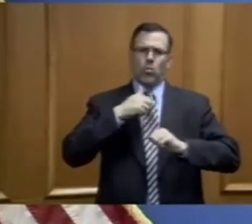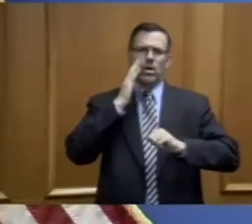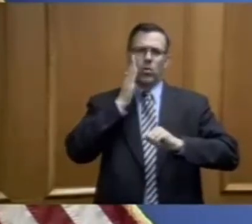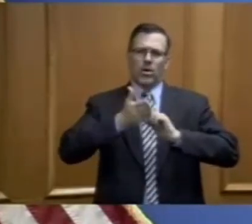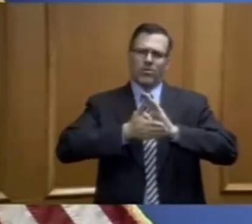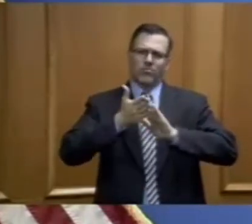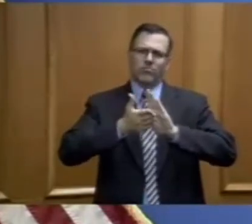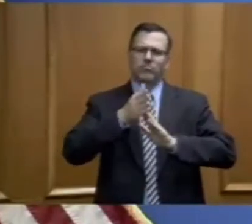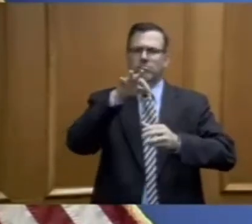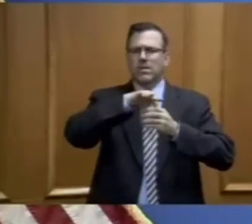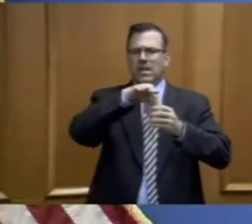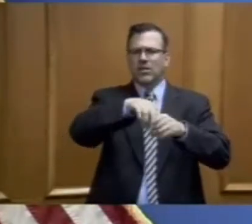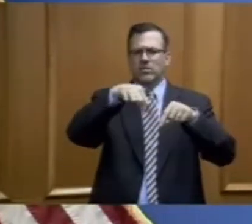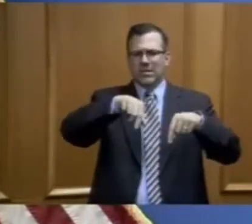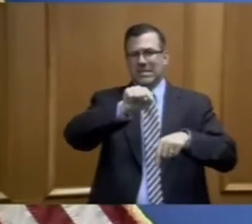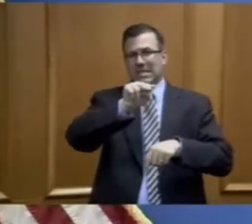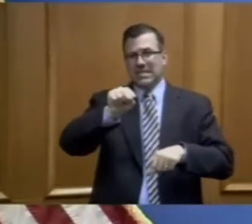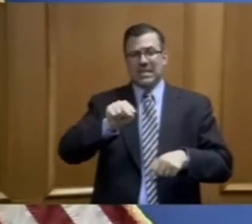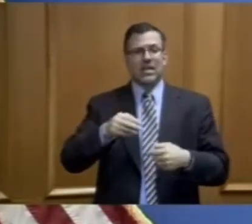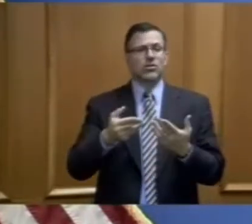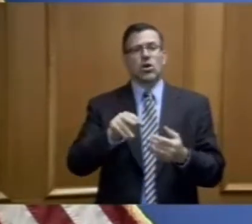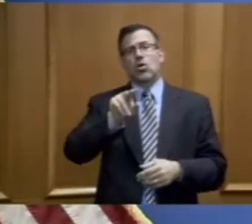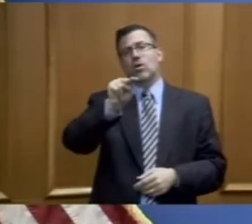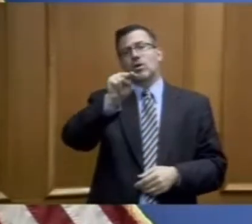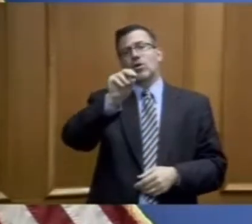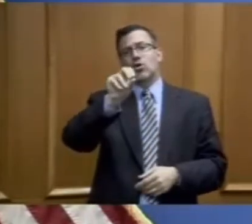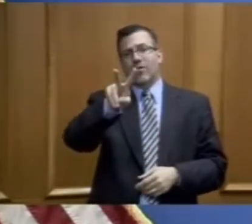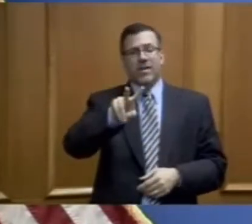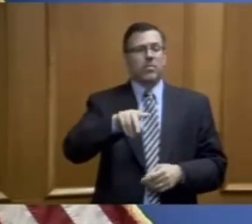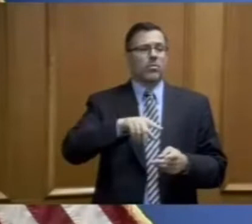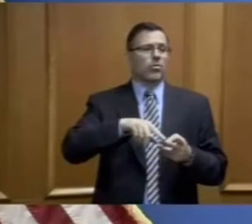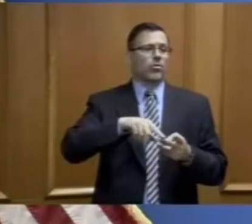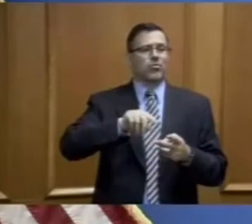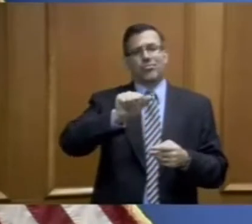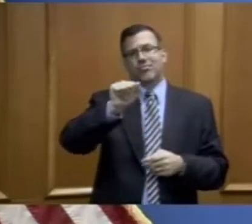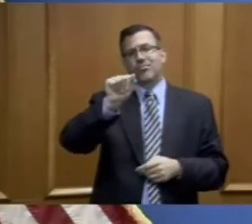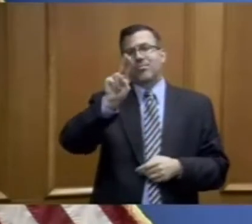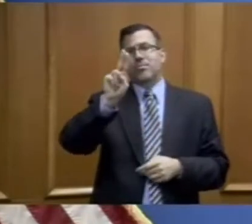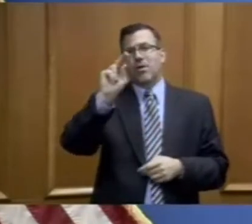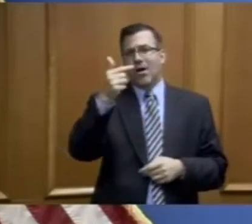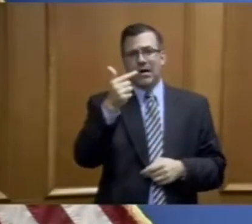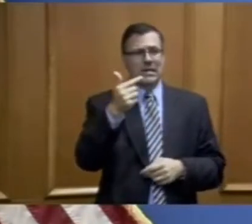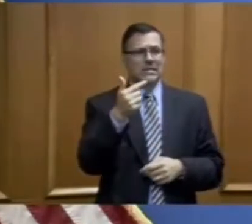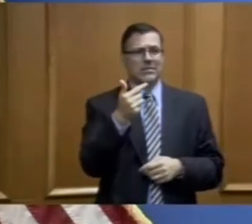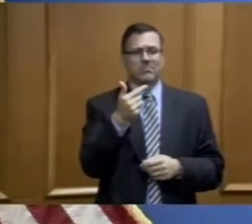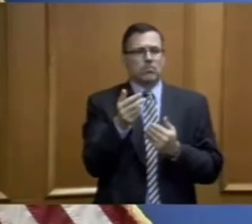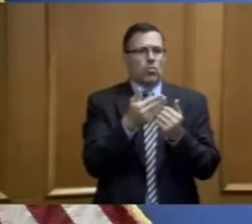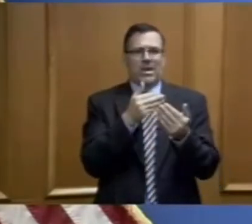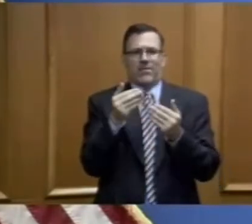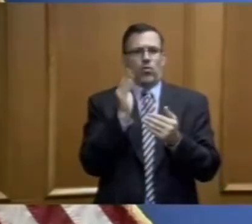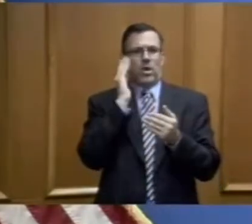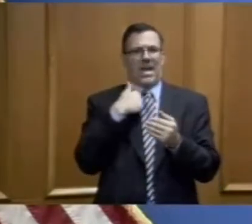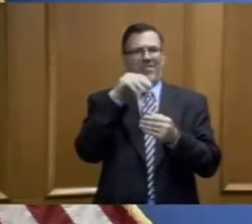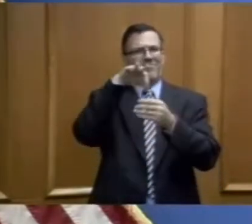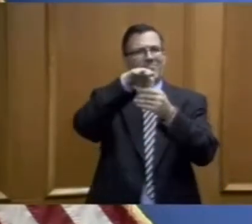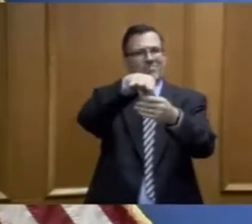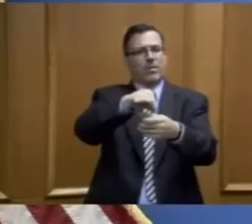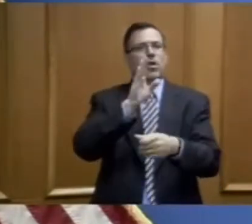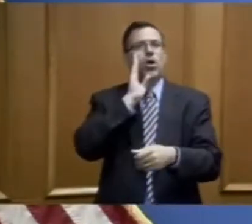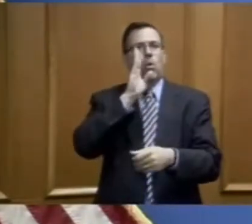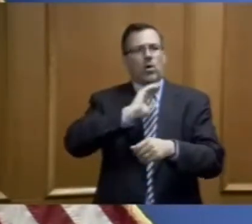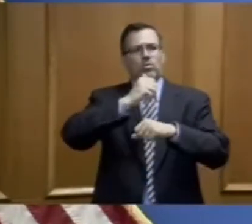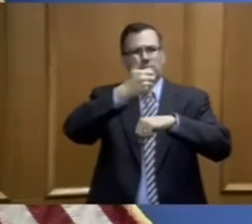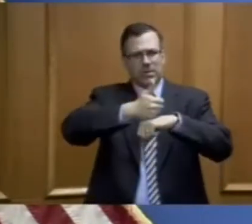Regardless of the situation in November or in August or whenever there's an election, we're going to implement policies that keep